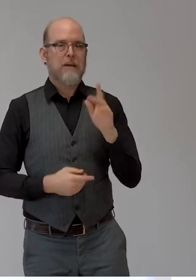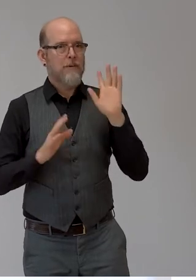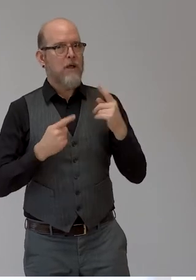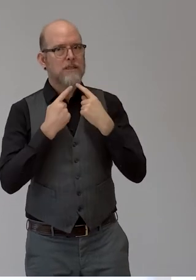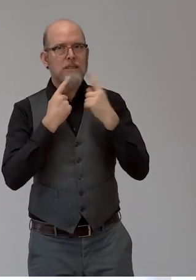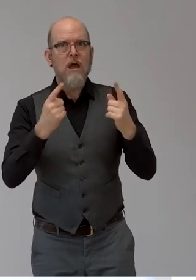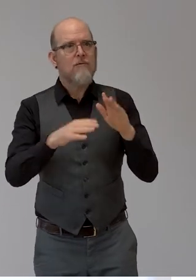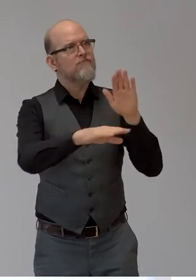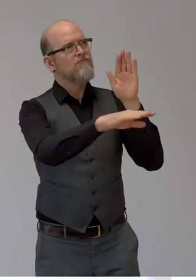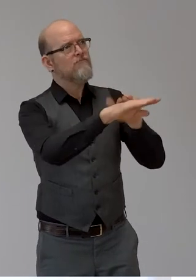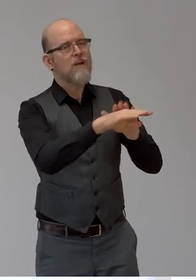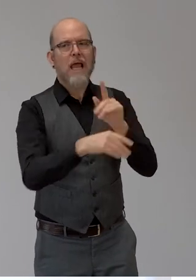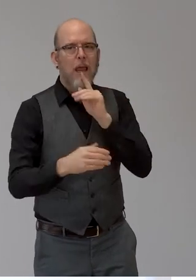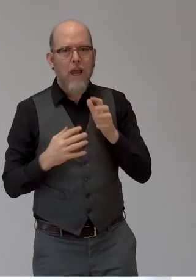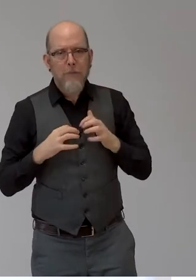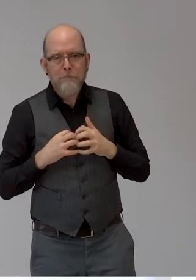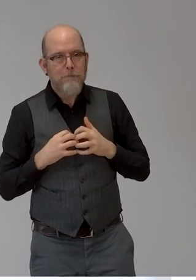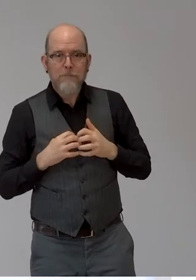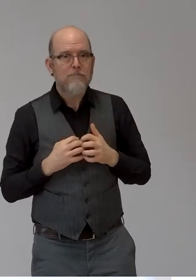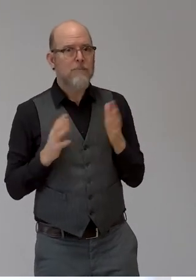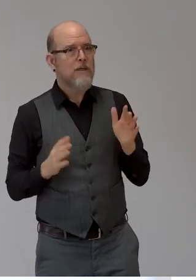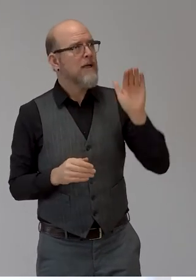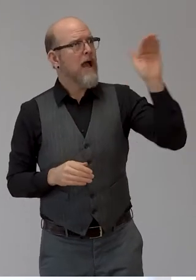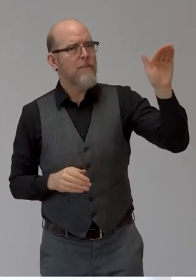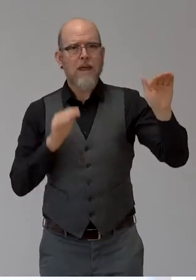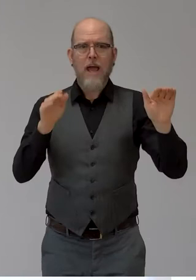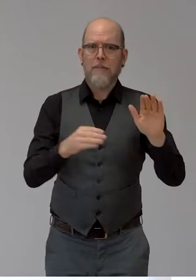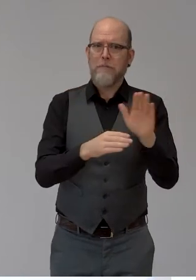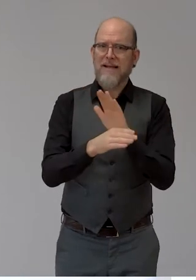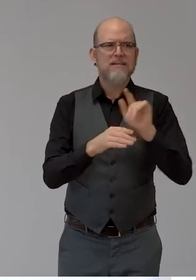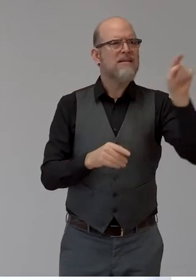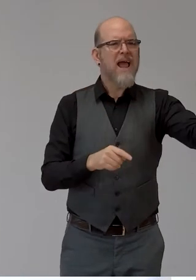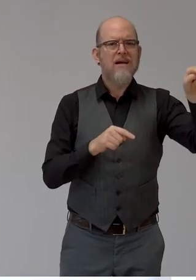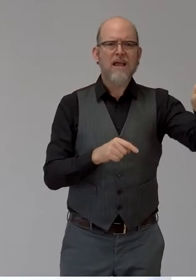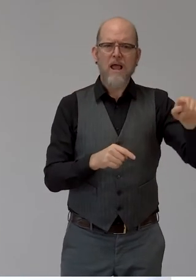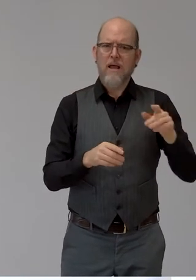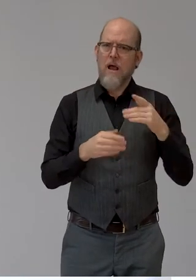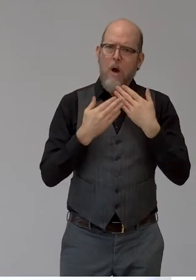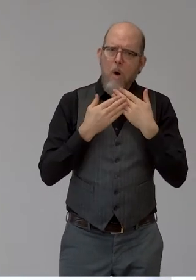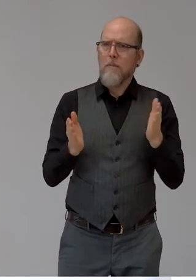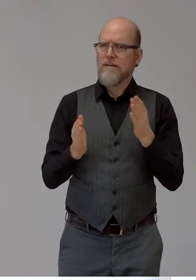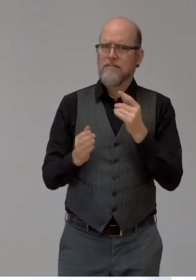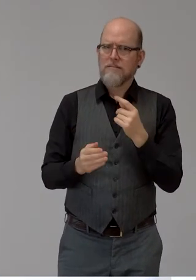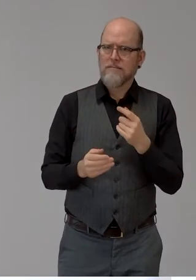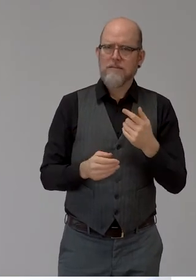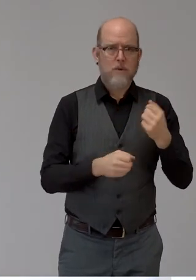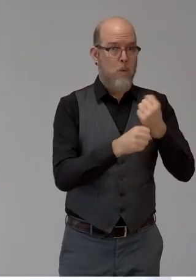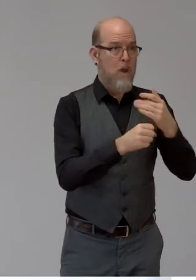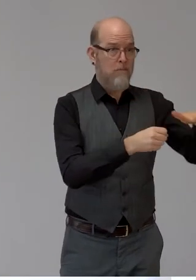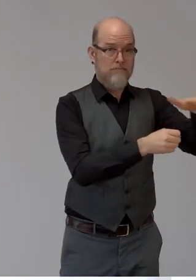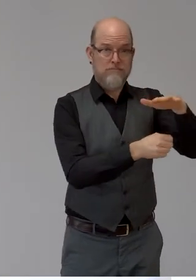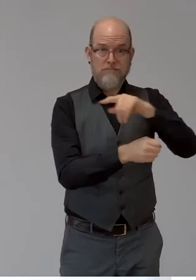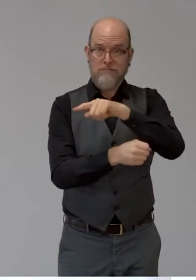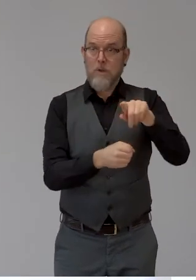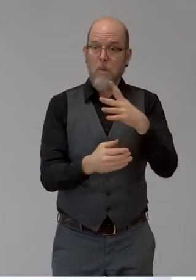the companies, what the business sector, or even the public sector is losing out there with not employing people with disabilities,